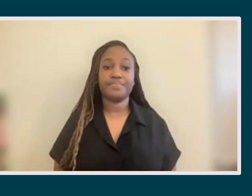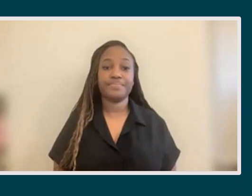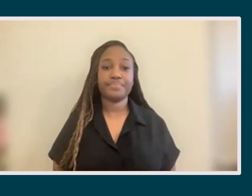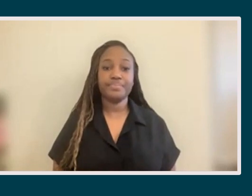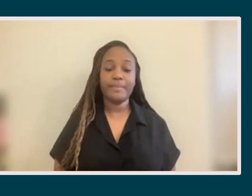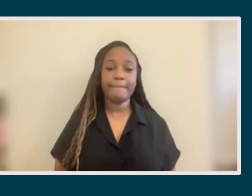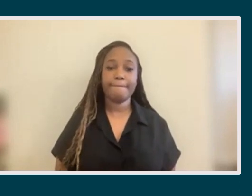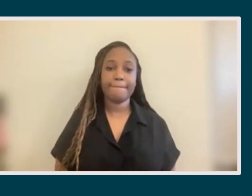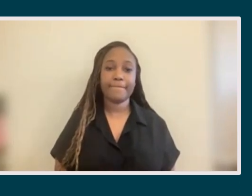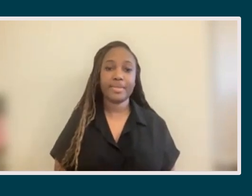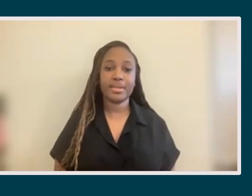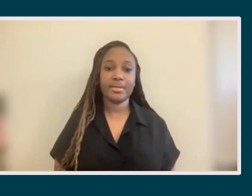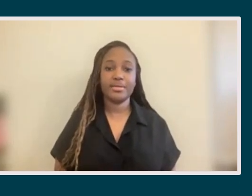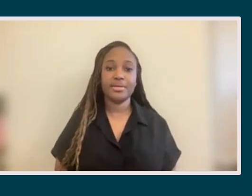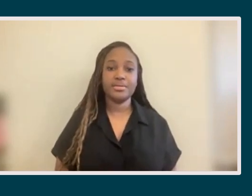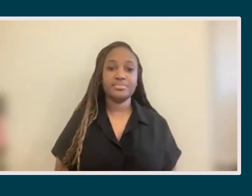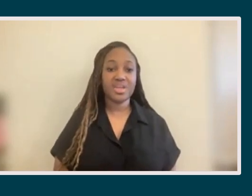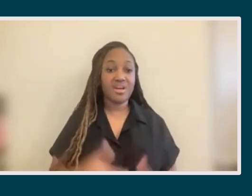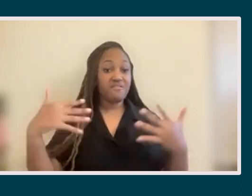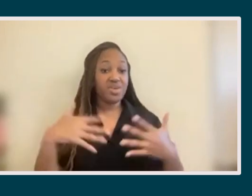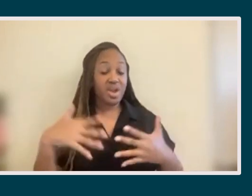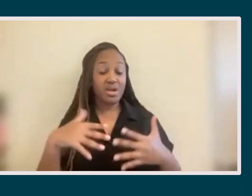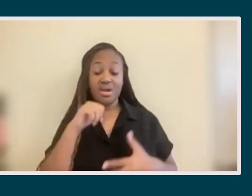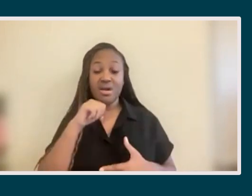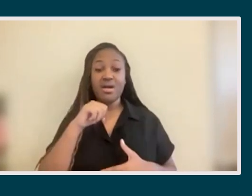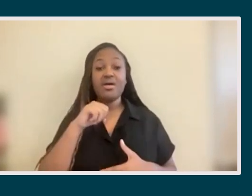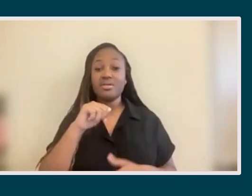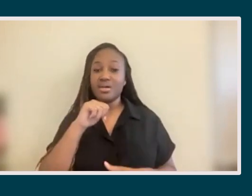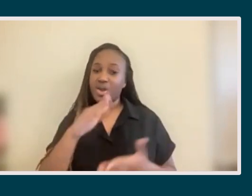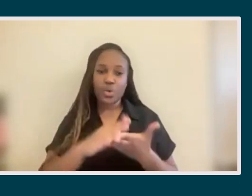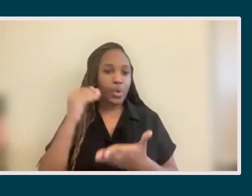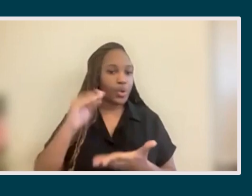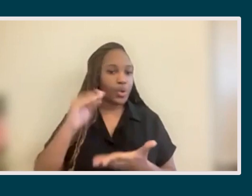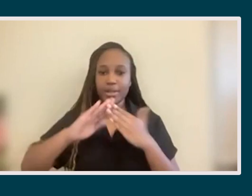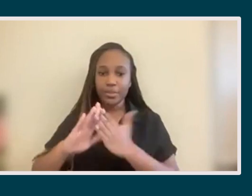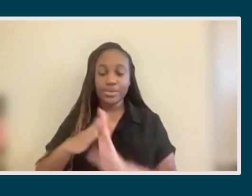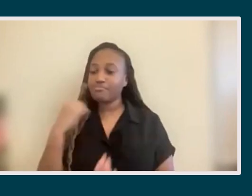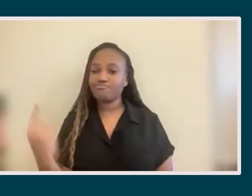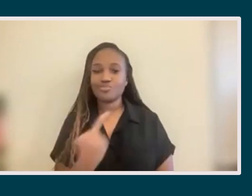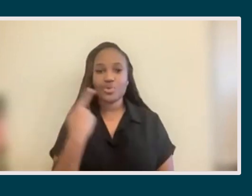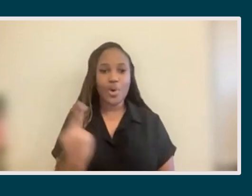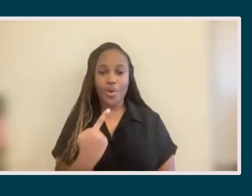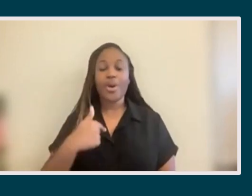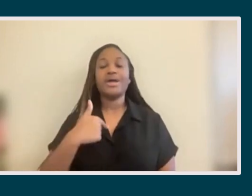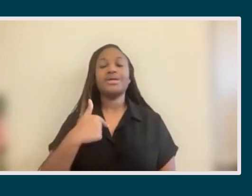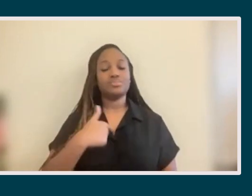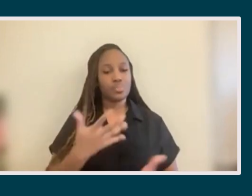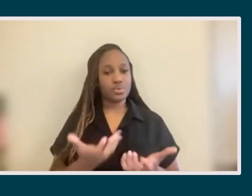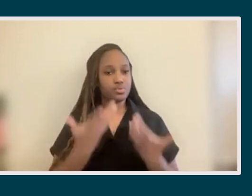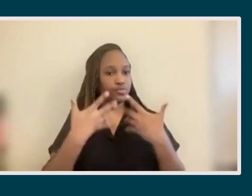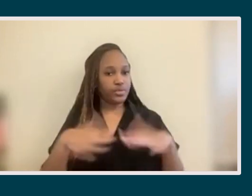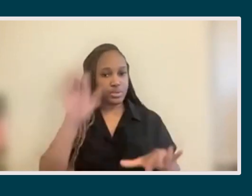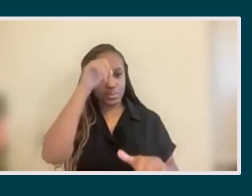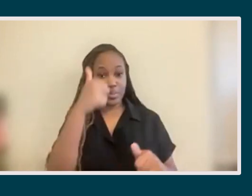Dear Unlearning community, as always, let us finish with the reminder that we